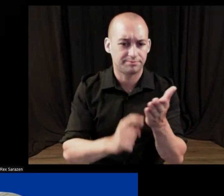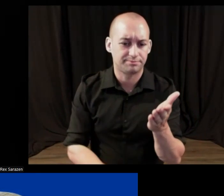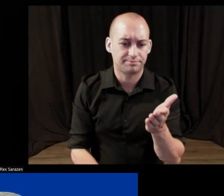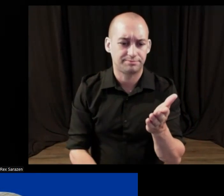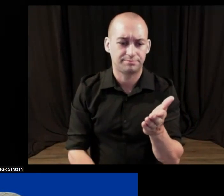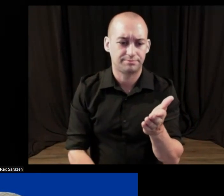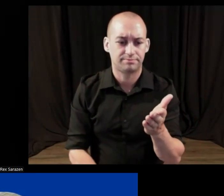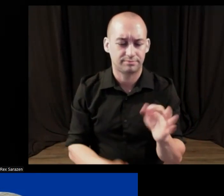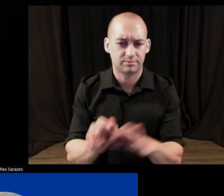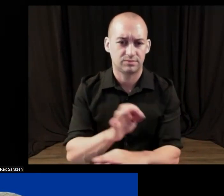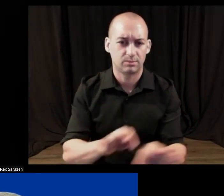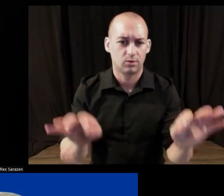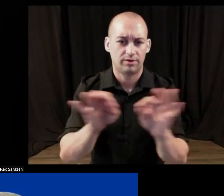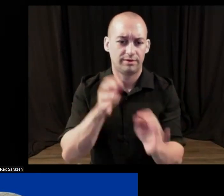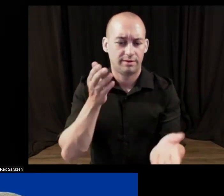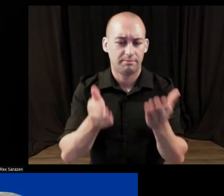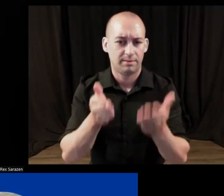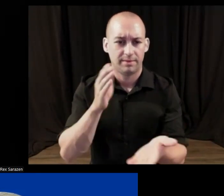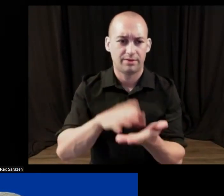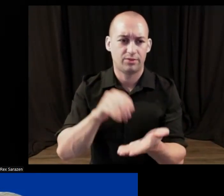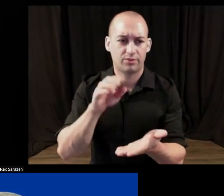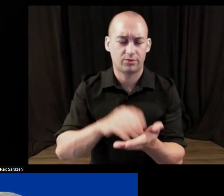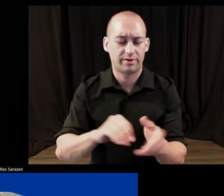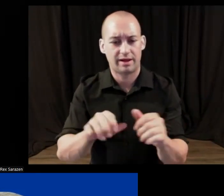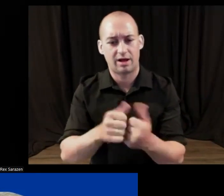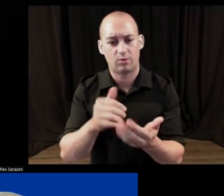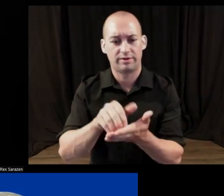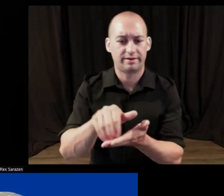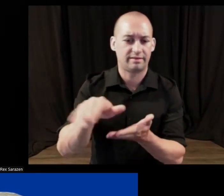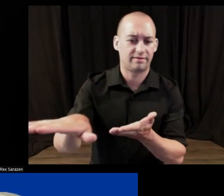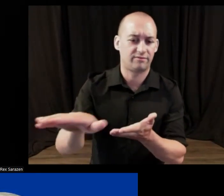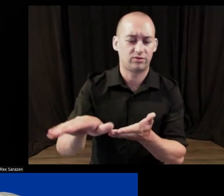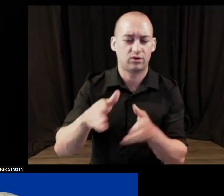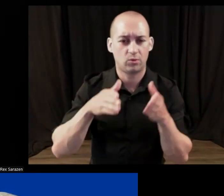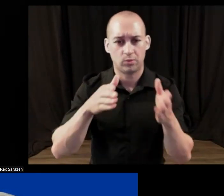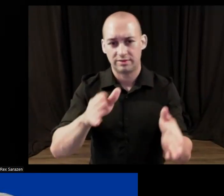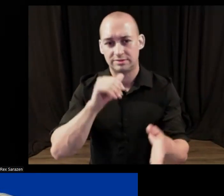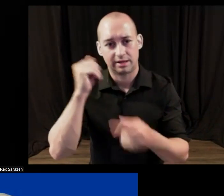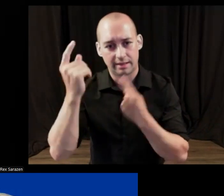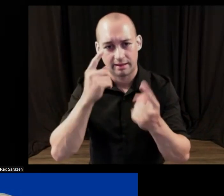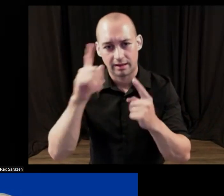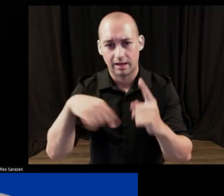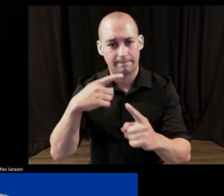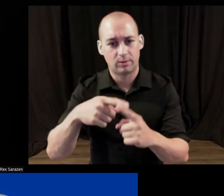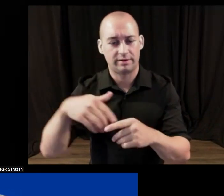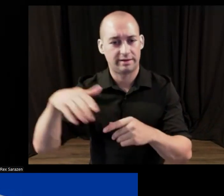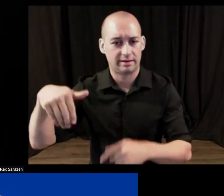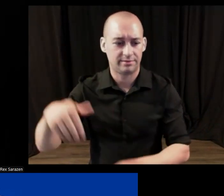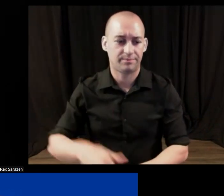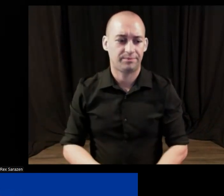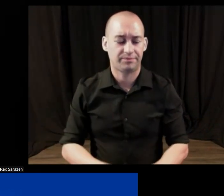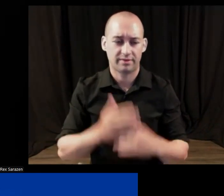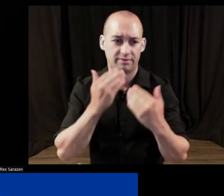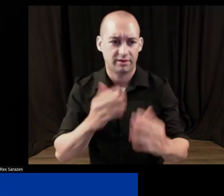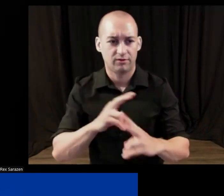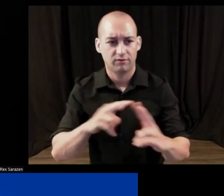And we may learn about how it can be delivered in ways we haven't thought about. Great. And I also thank you for that. That's a very